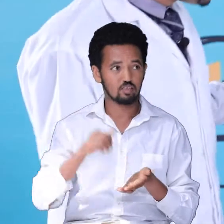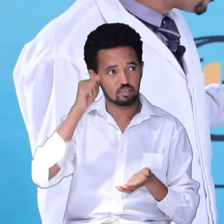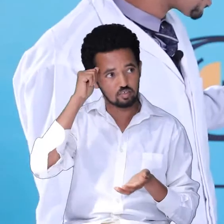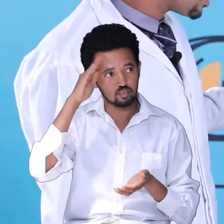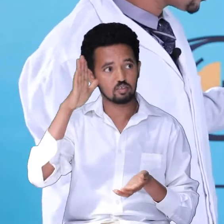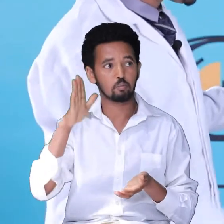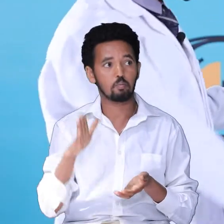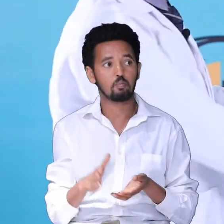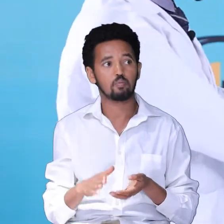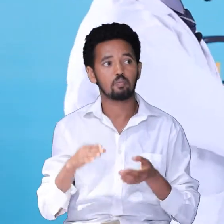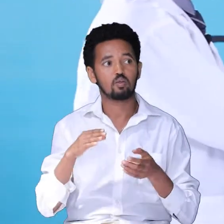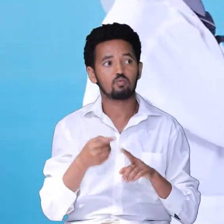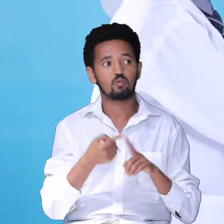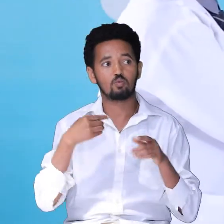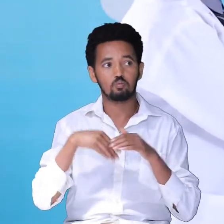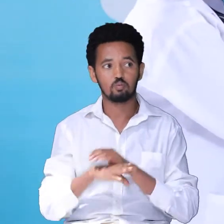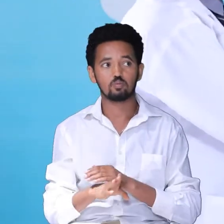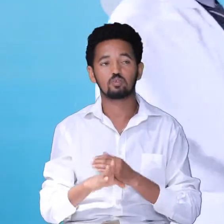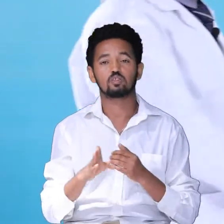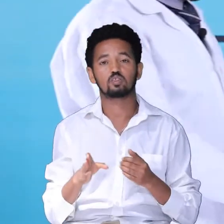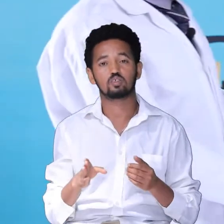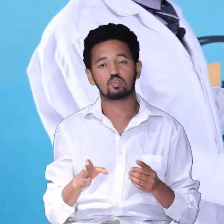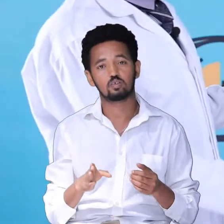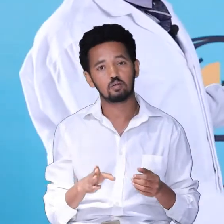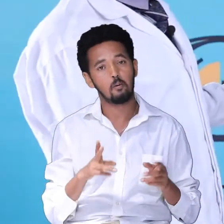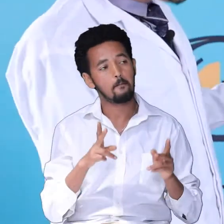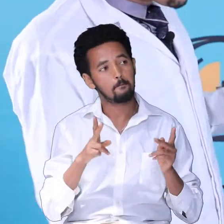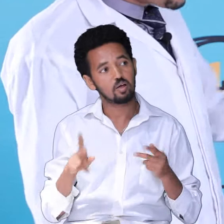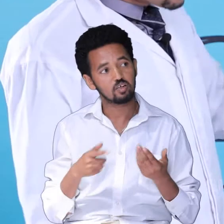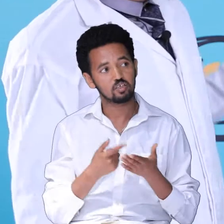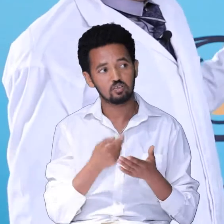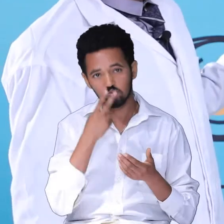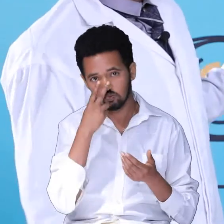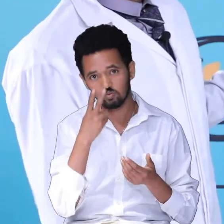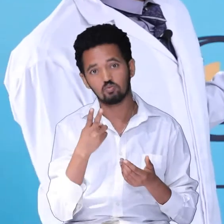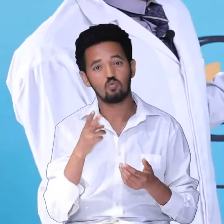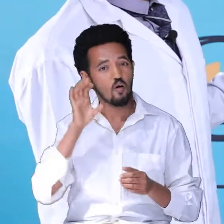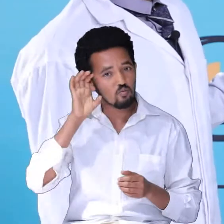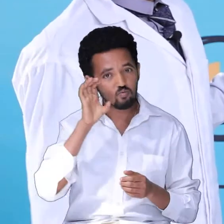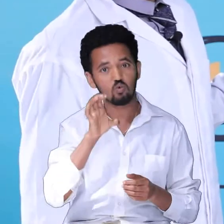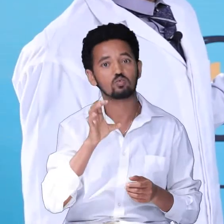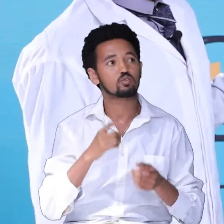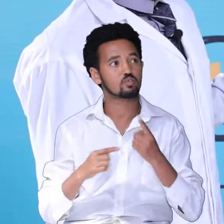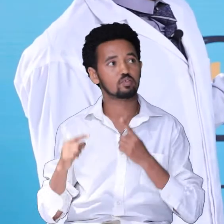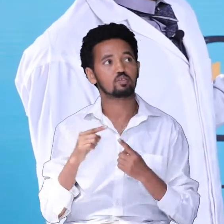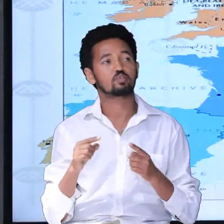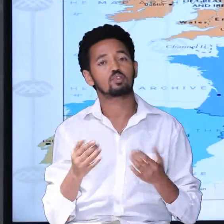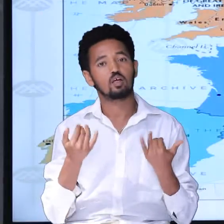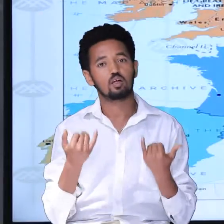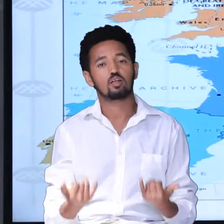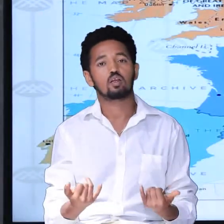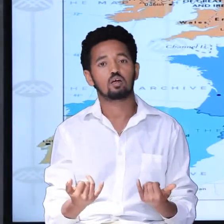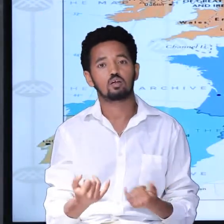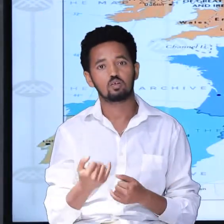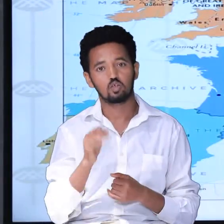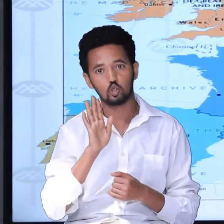in the different parts of his empire. Using this force, he captured different